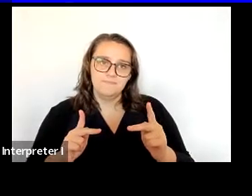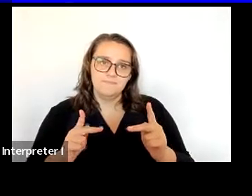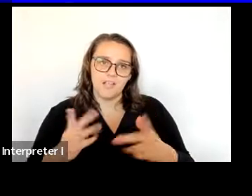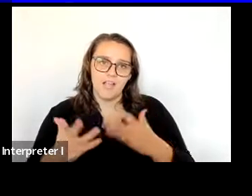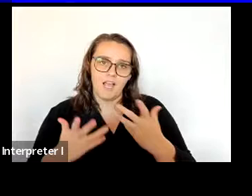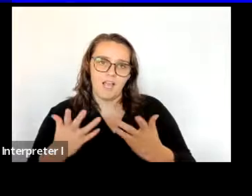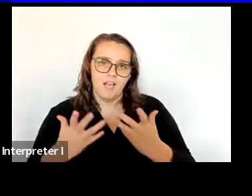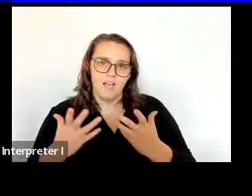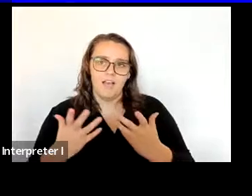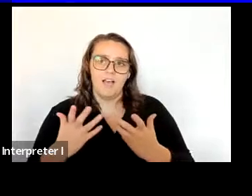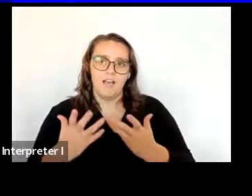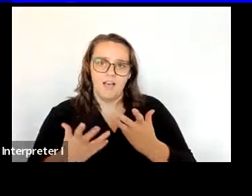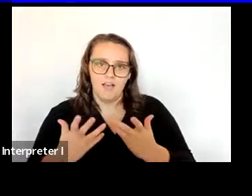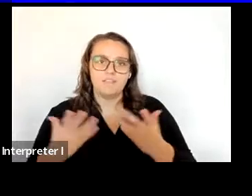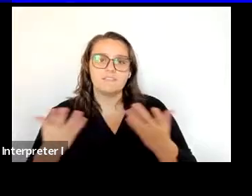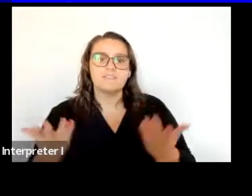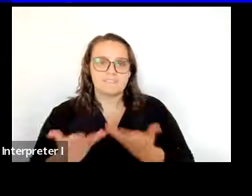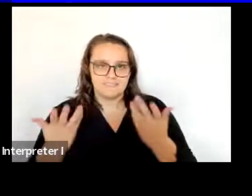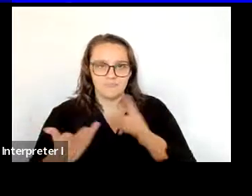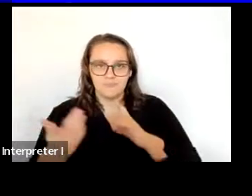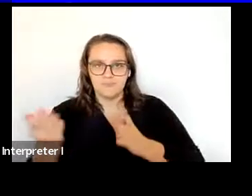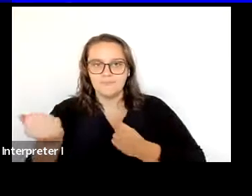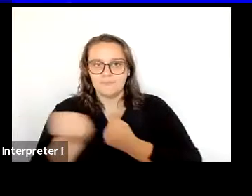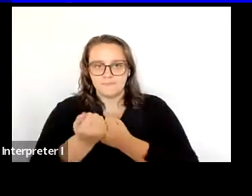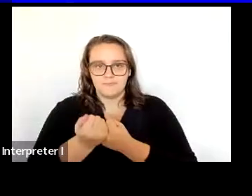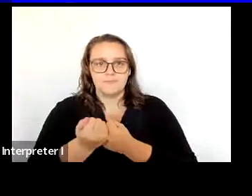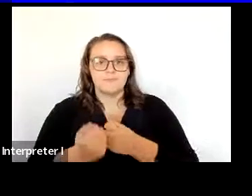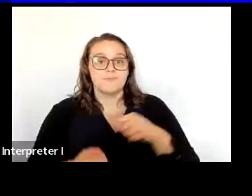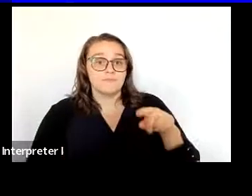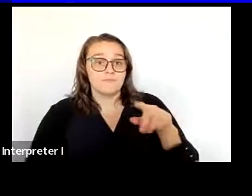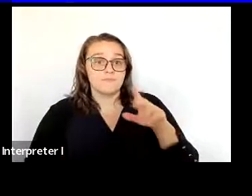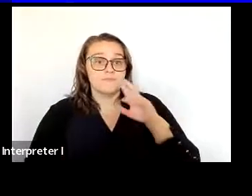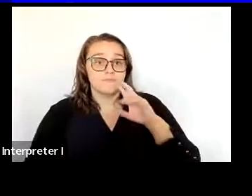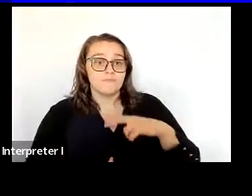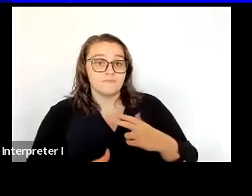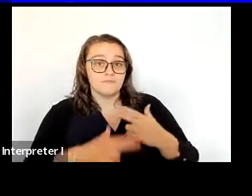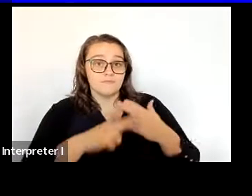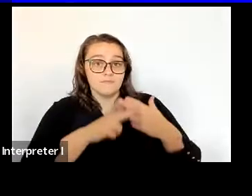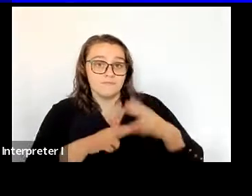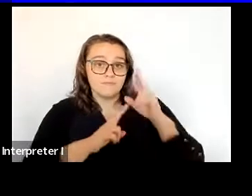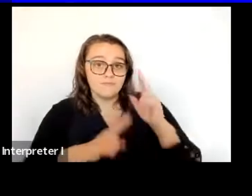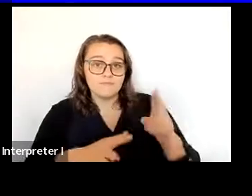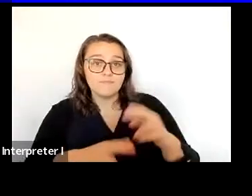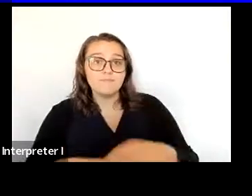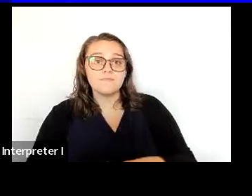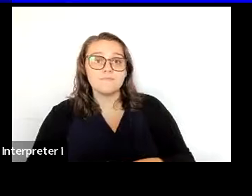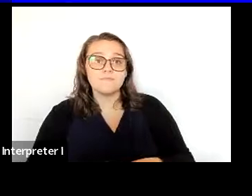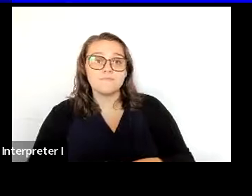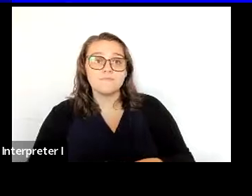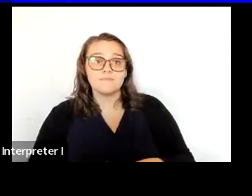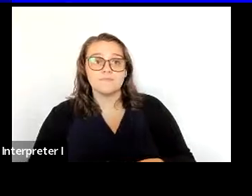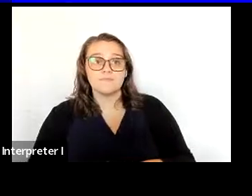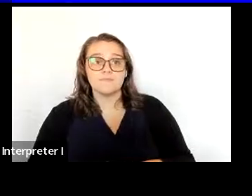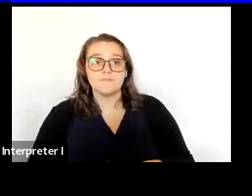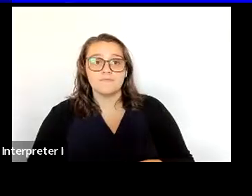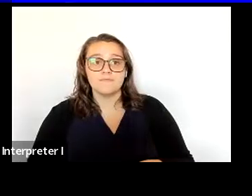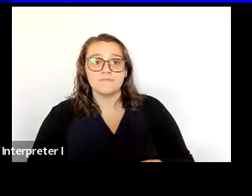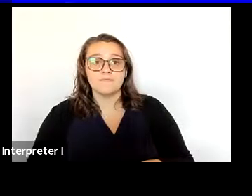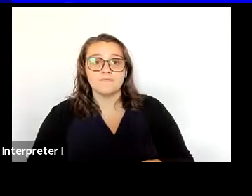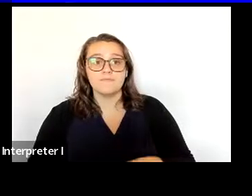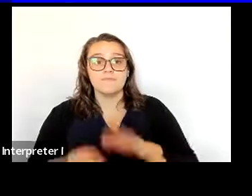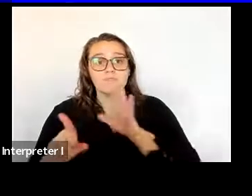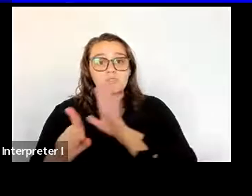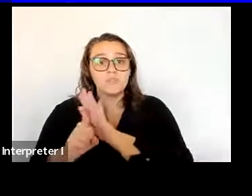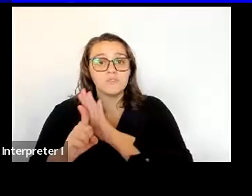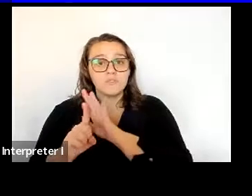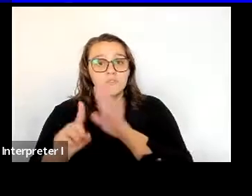among us who are supporting Willie J. Hardy being supported for this. Her family is